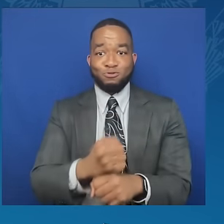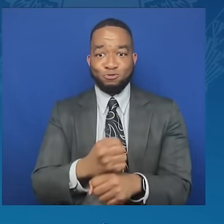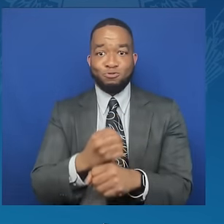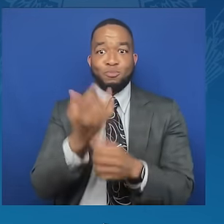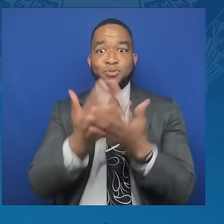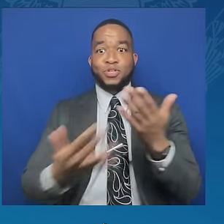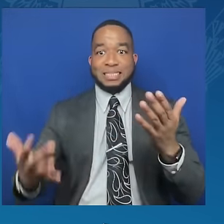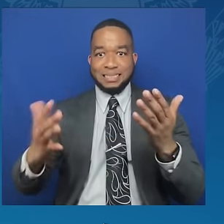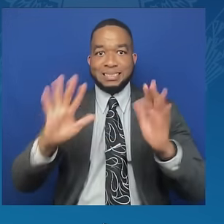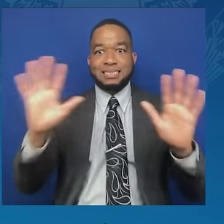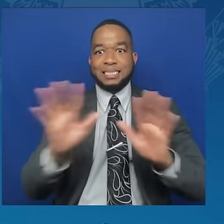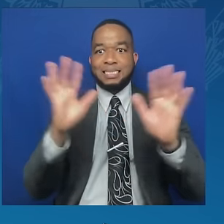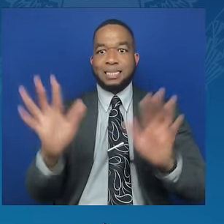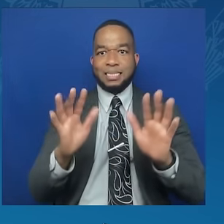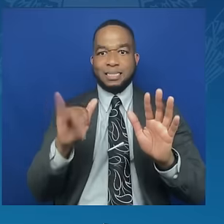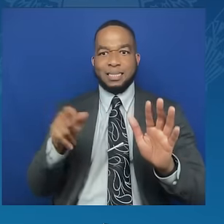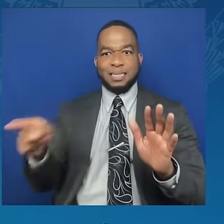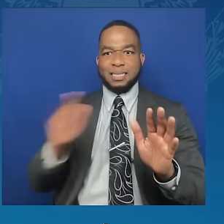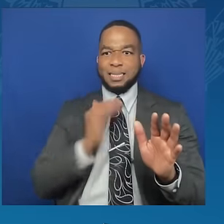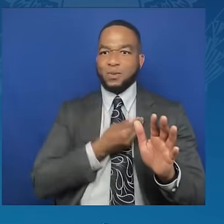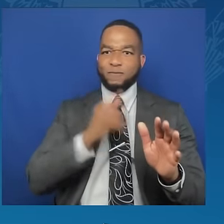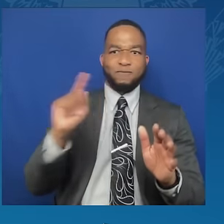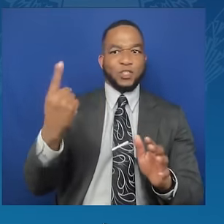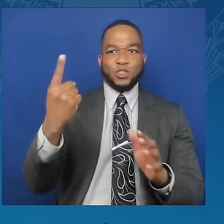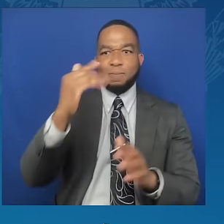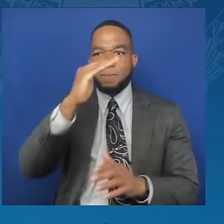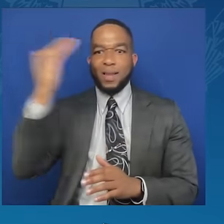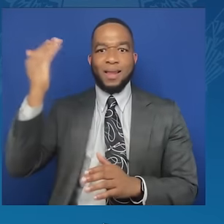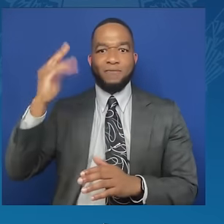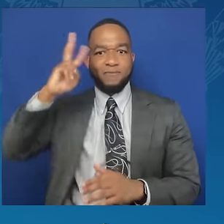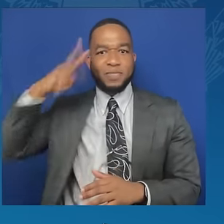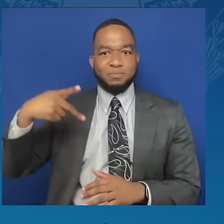Kamala Harris. Let's give it up for Vice President Harris.